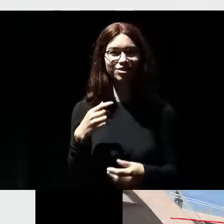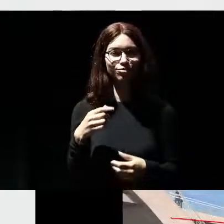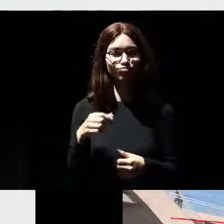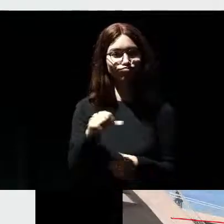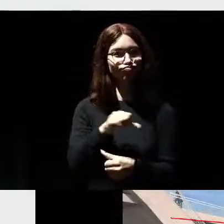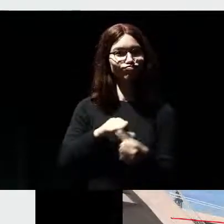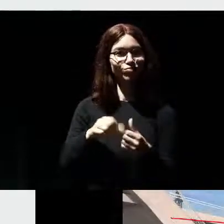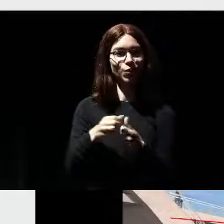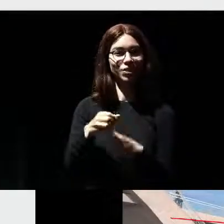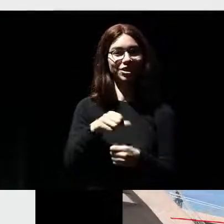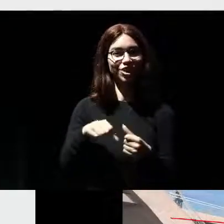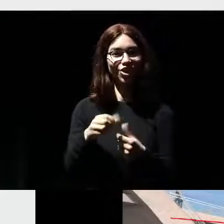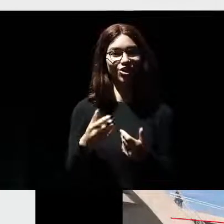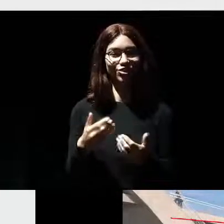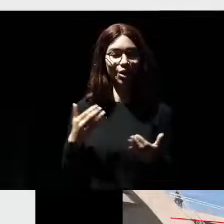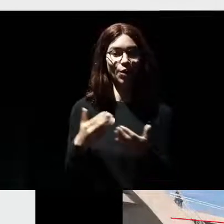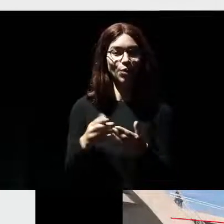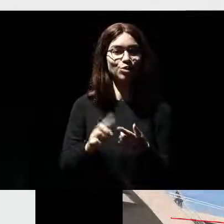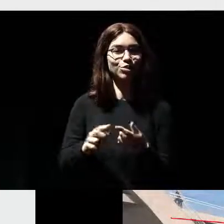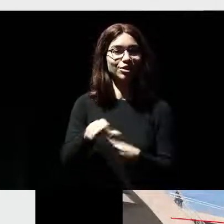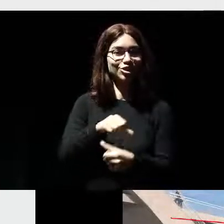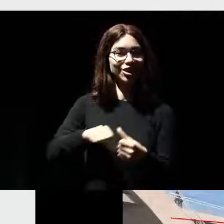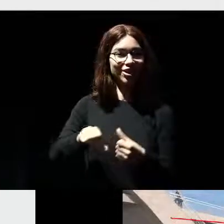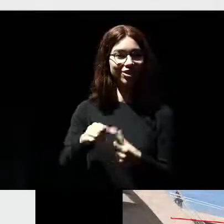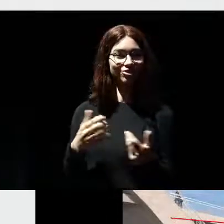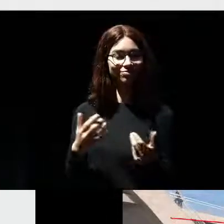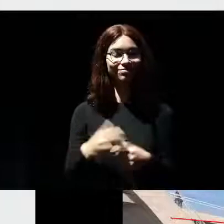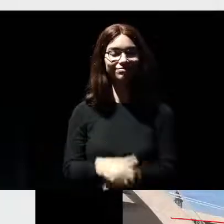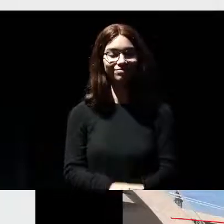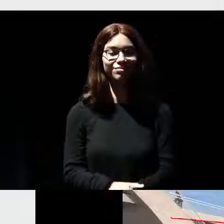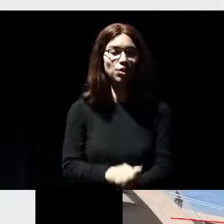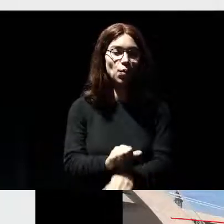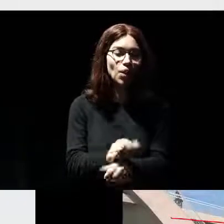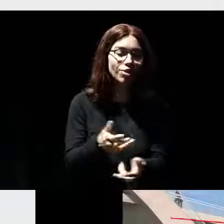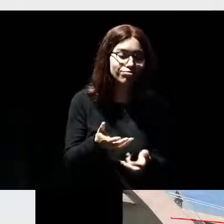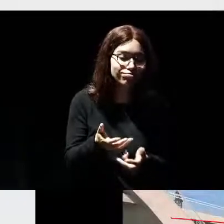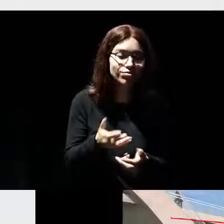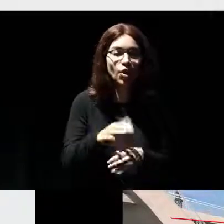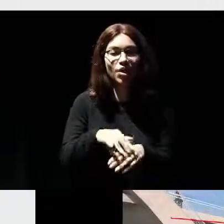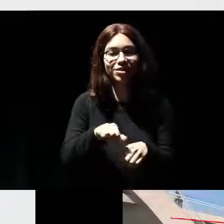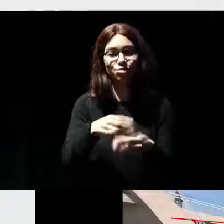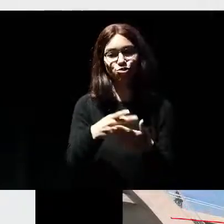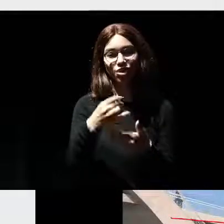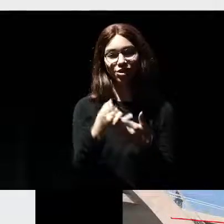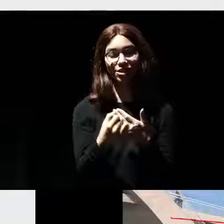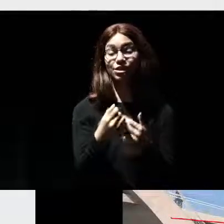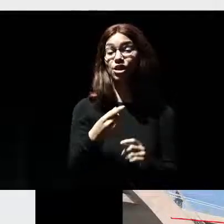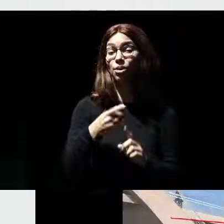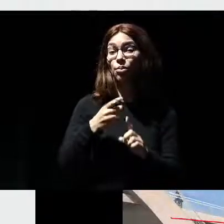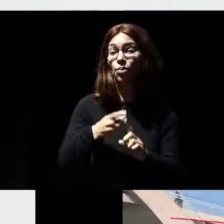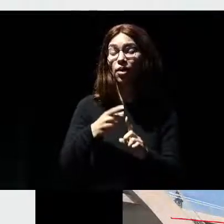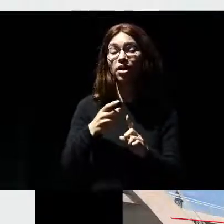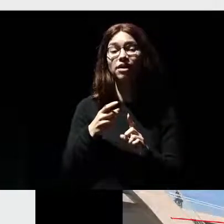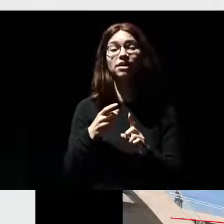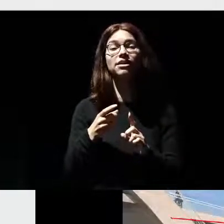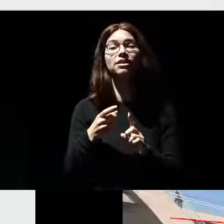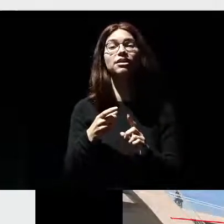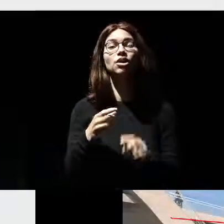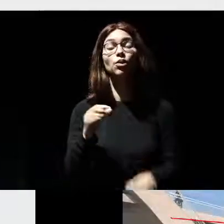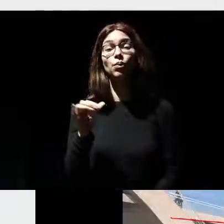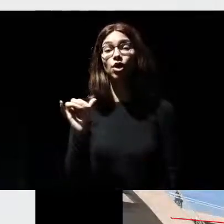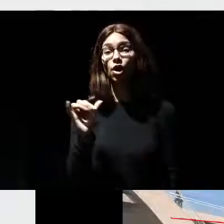in close proximity to each other, working on these projects. But then also a series of